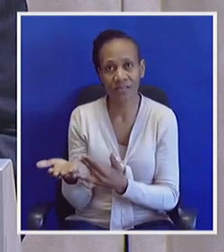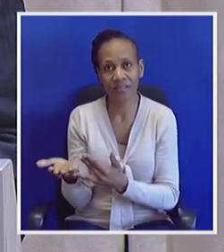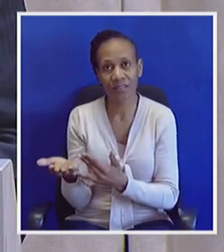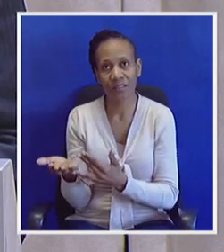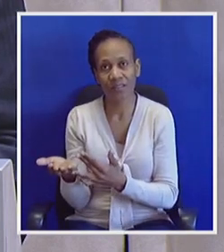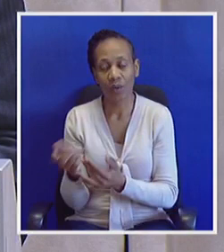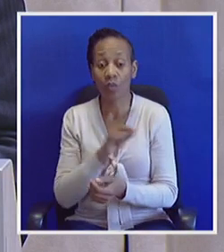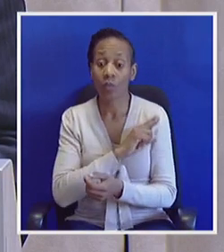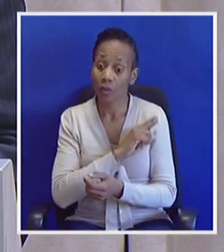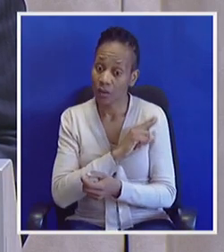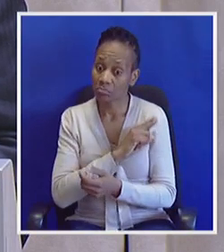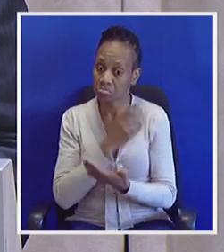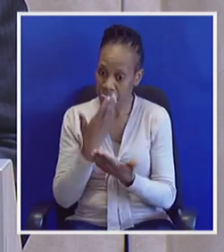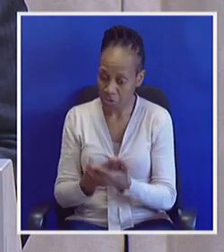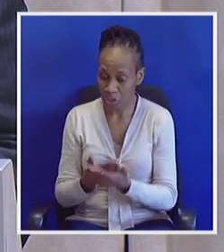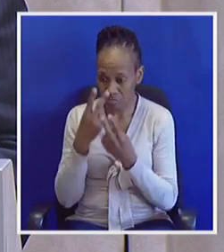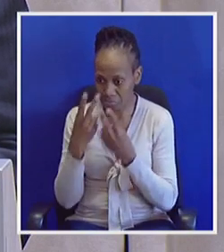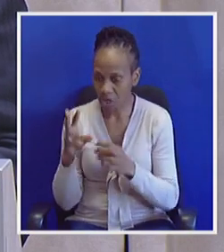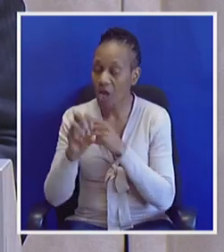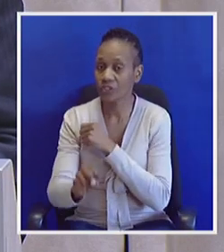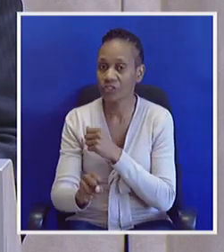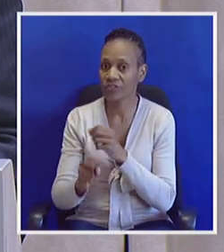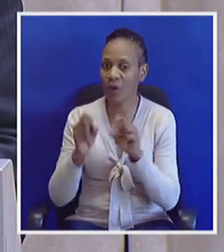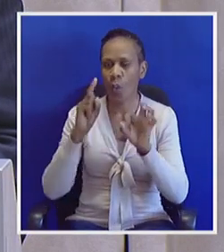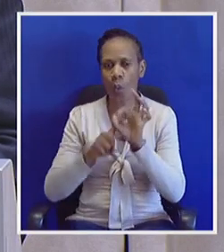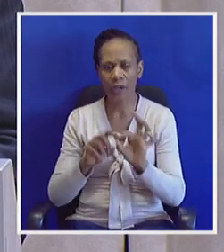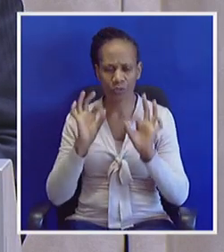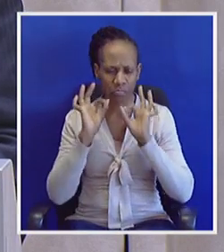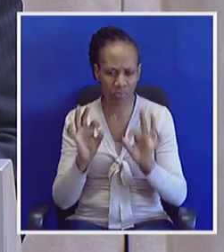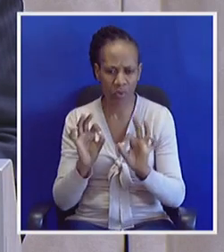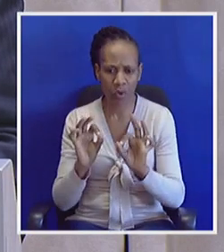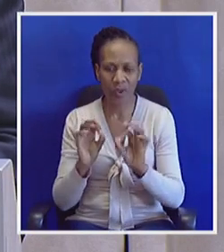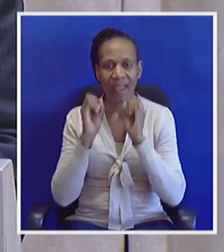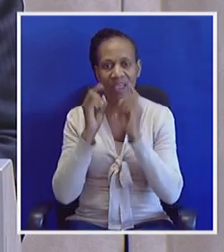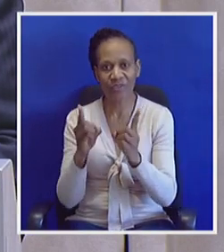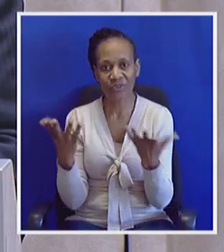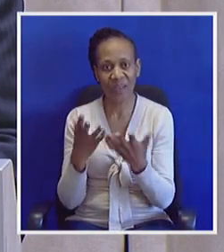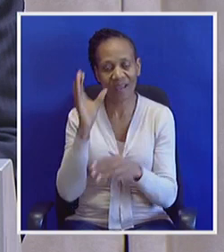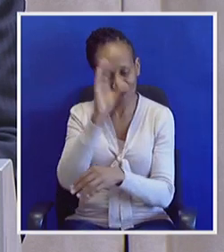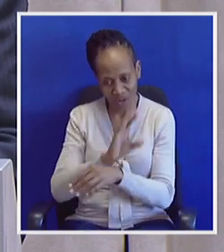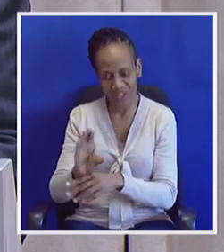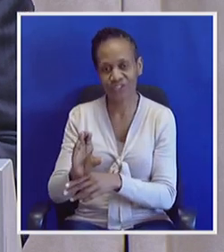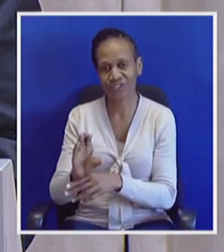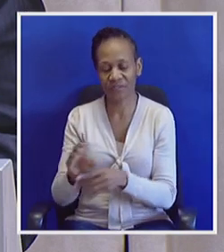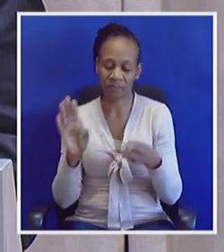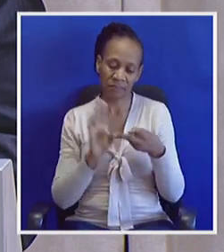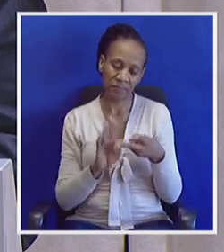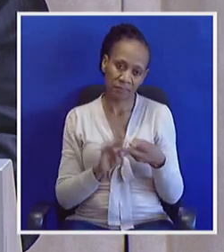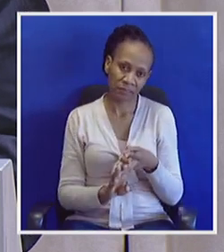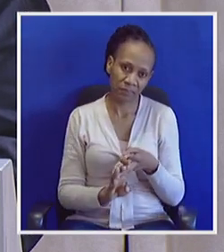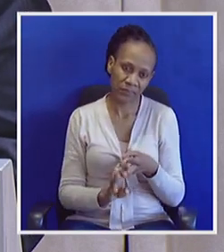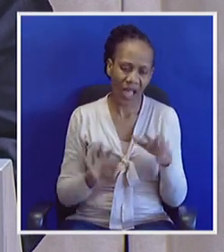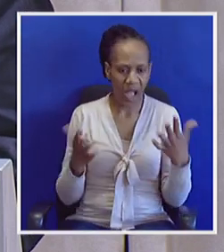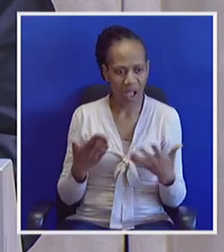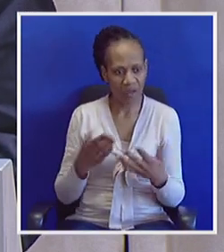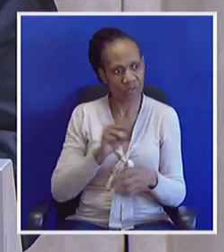so that we can have quality education at our TVET colleges. Also looked at how we can